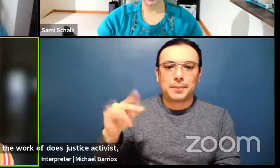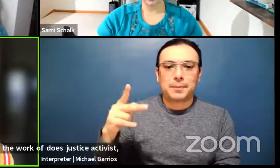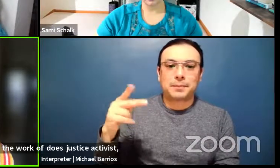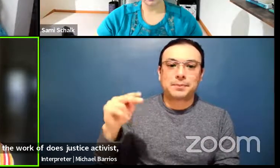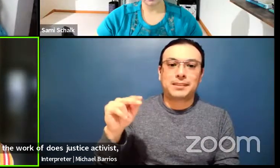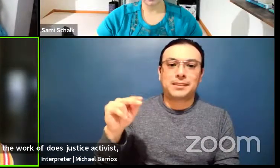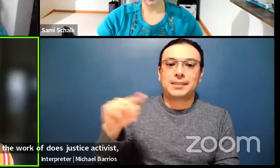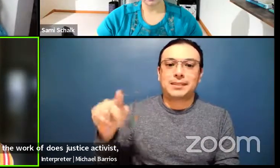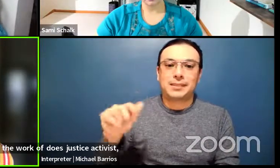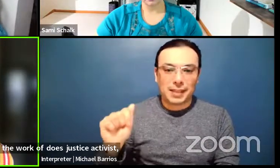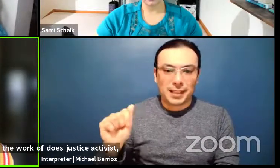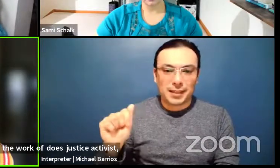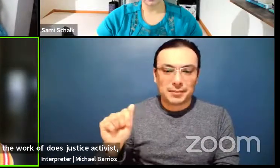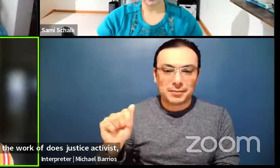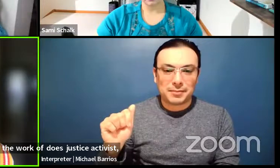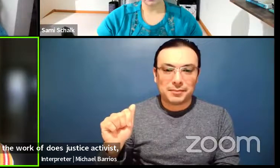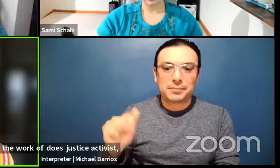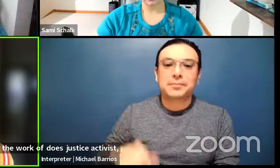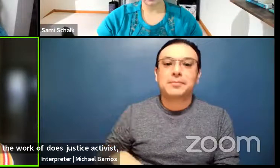PIEP-ZNA,